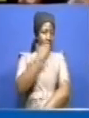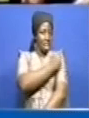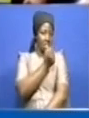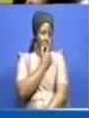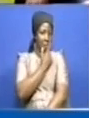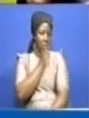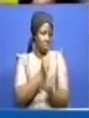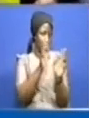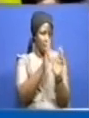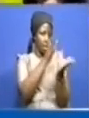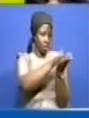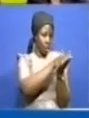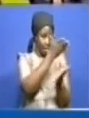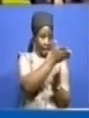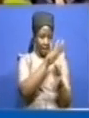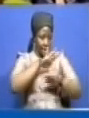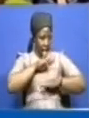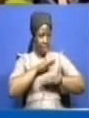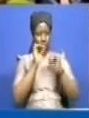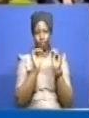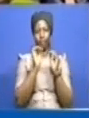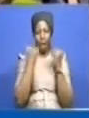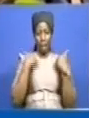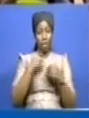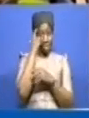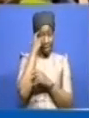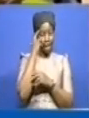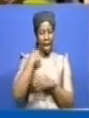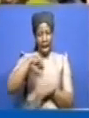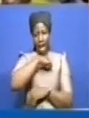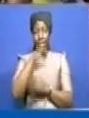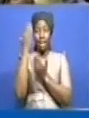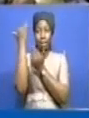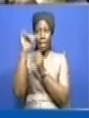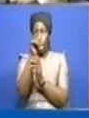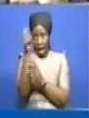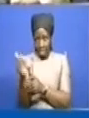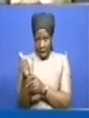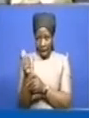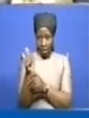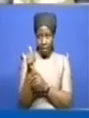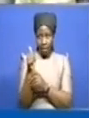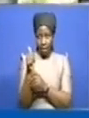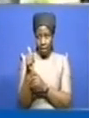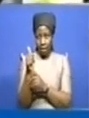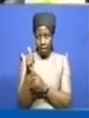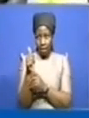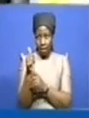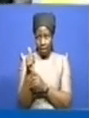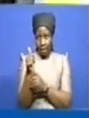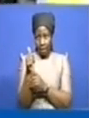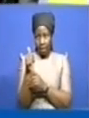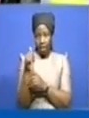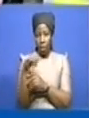enough. And I think, if I am not wrong, we are expecting another batch in? Yeah, at the end of April. End of